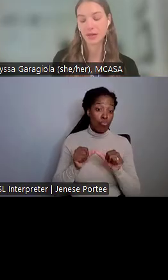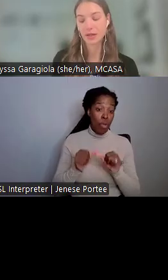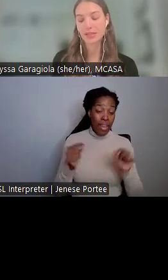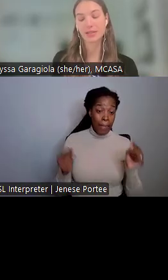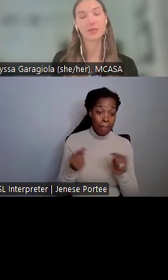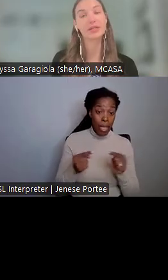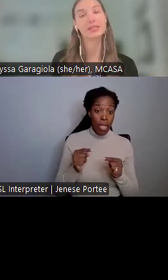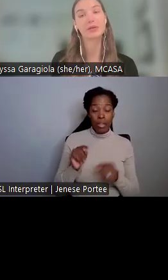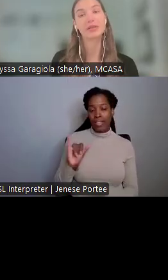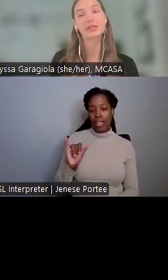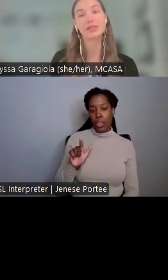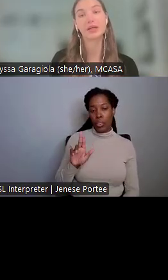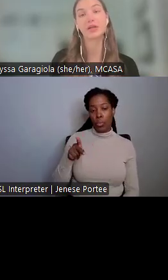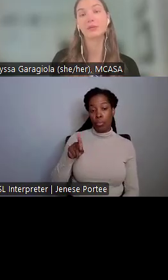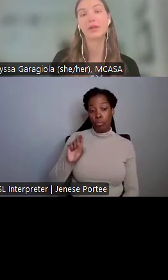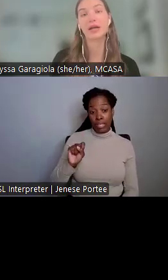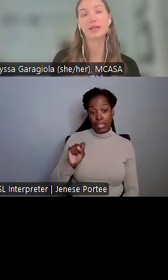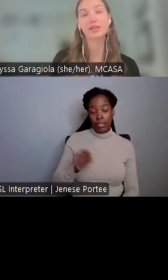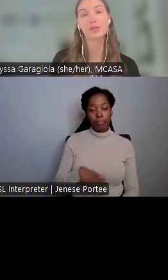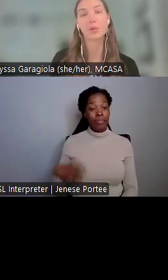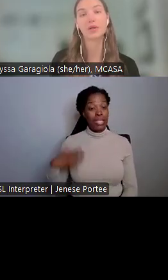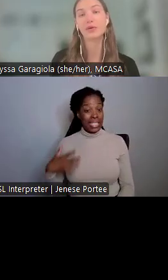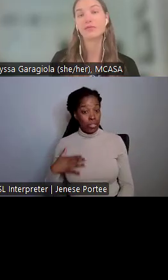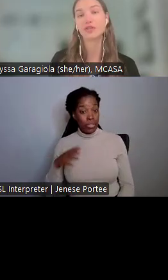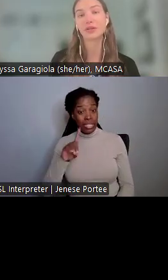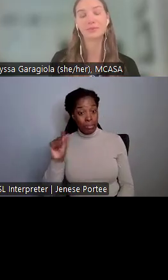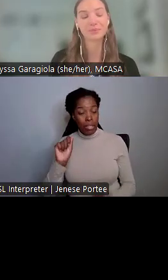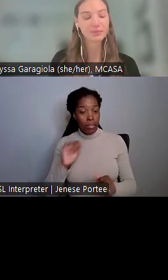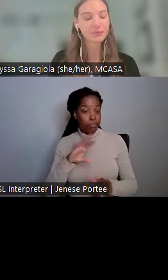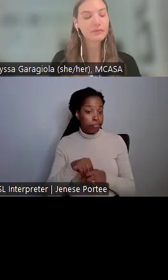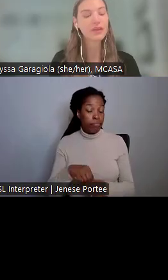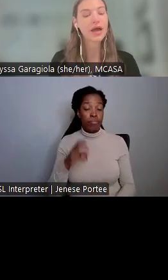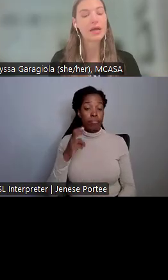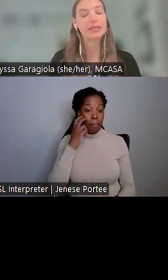lupus. Sensory disabilities can include blindness or low vision.